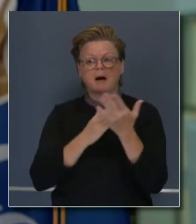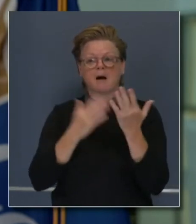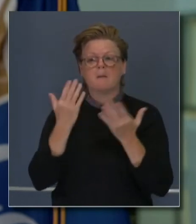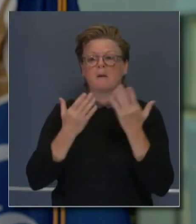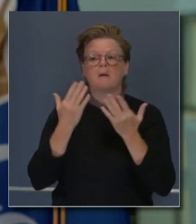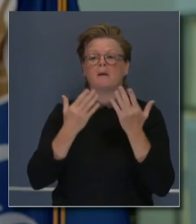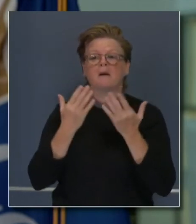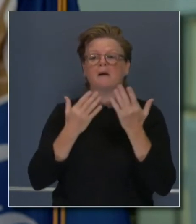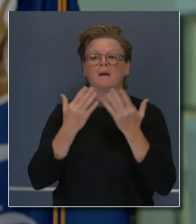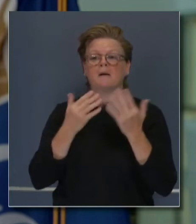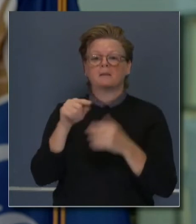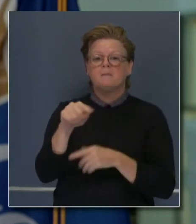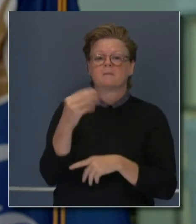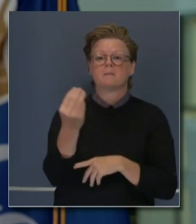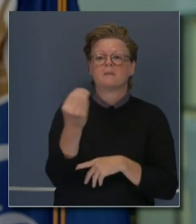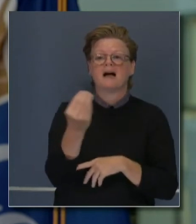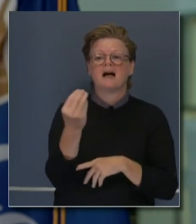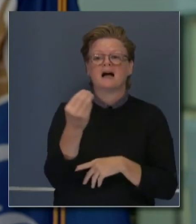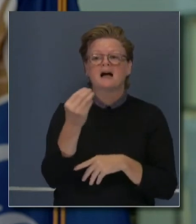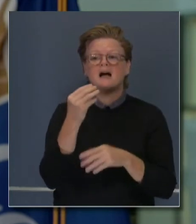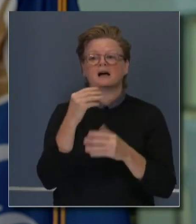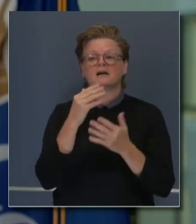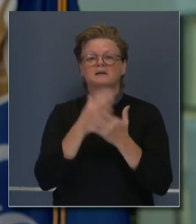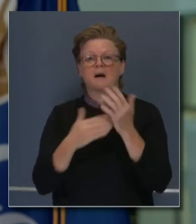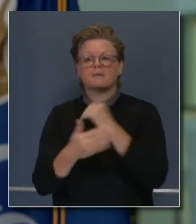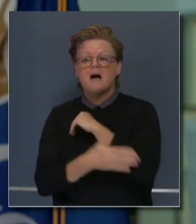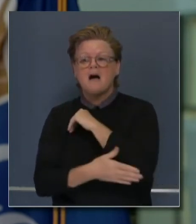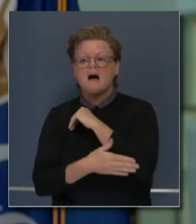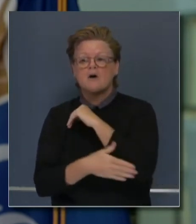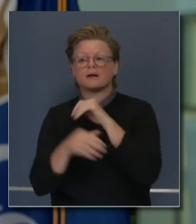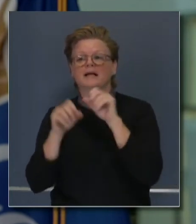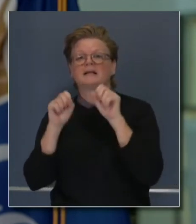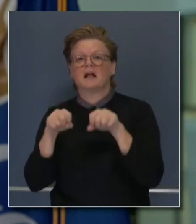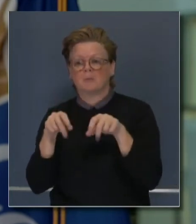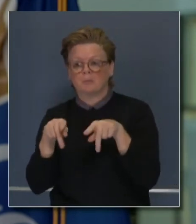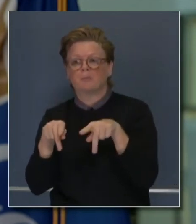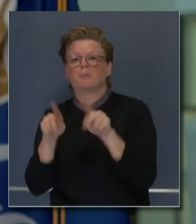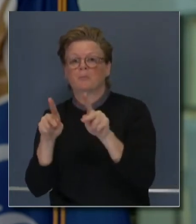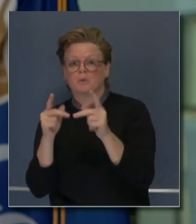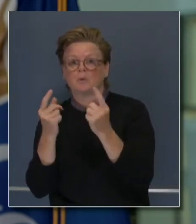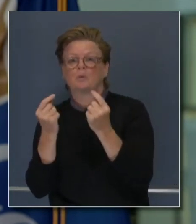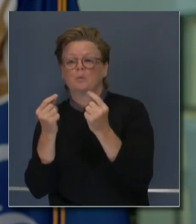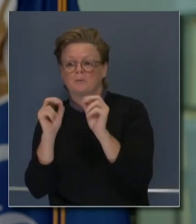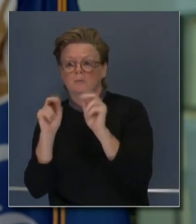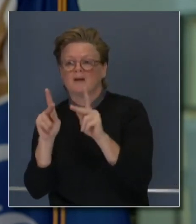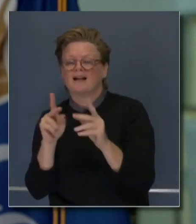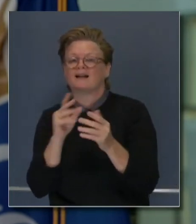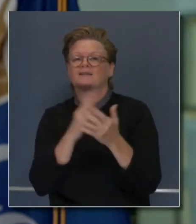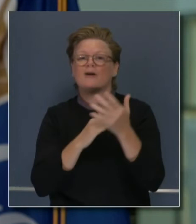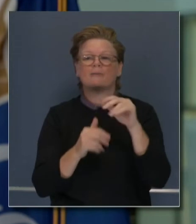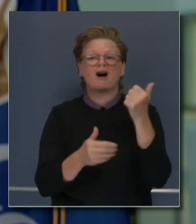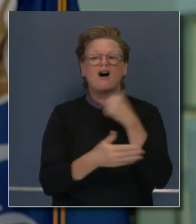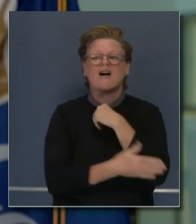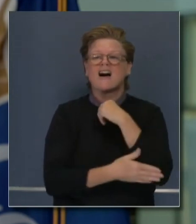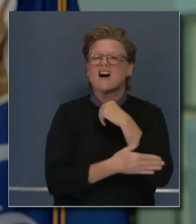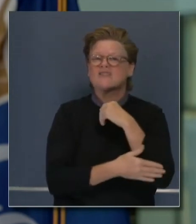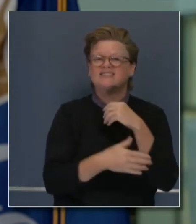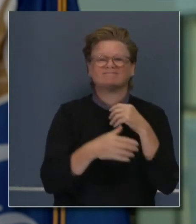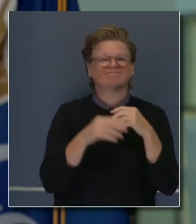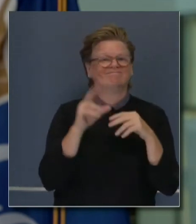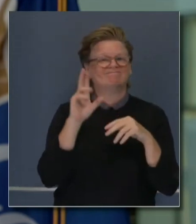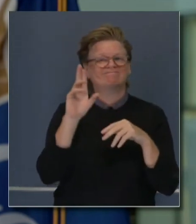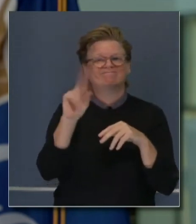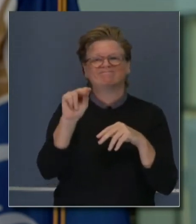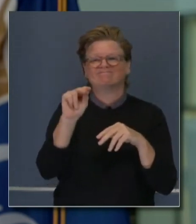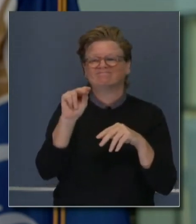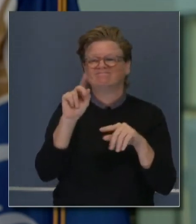can do or cannot do things that are permitted now? Thank you. Yeah, I can't anticipate what happens on Monday. And what happens on Monday